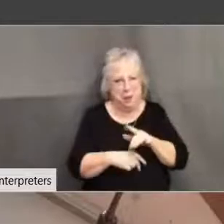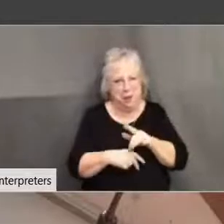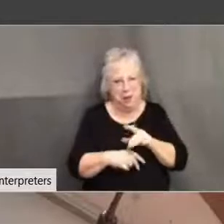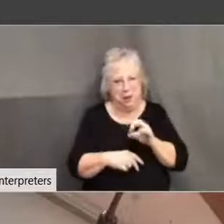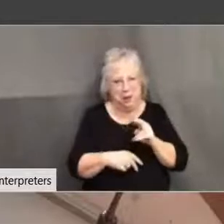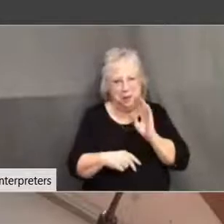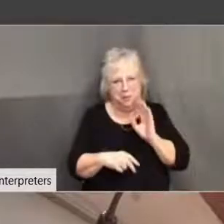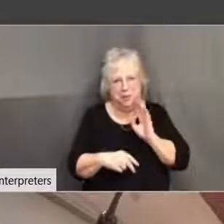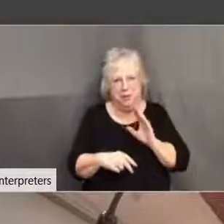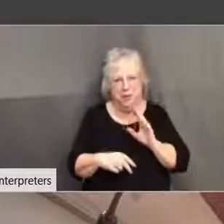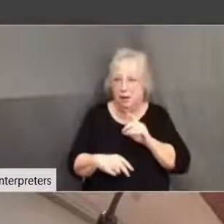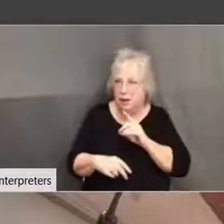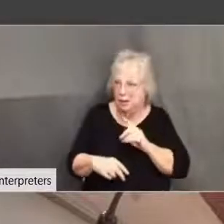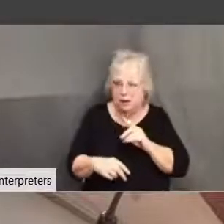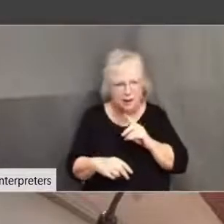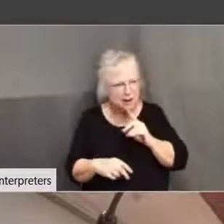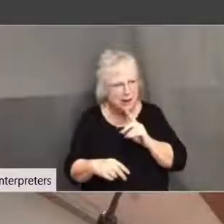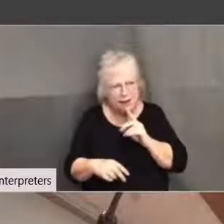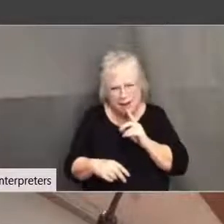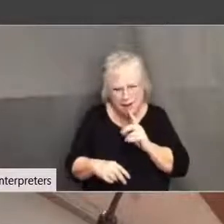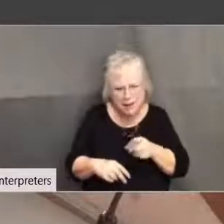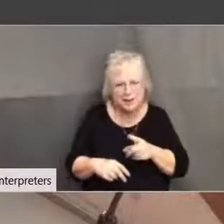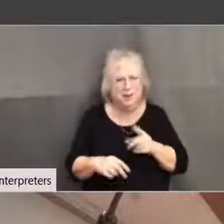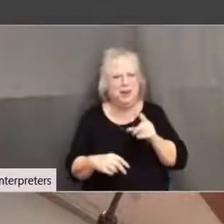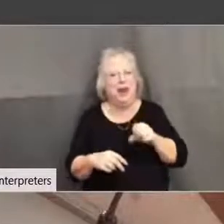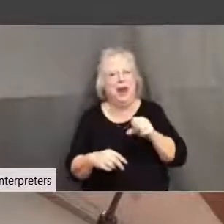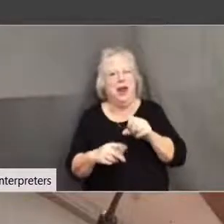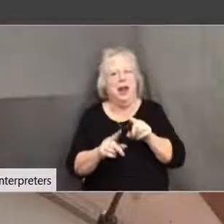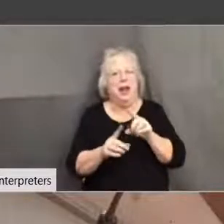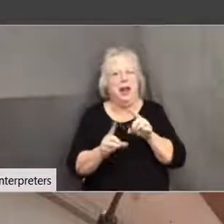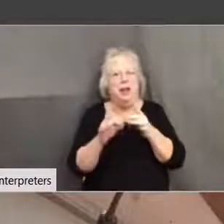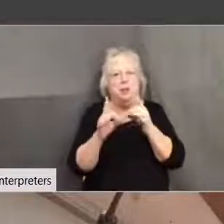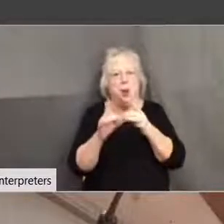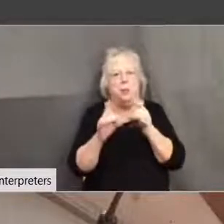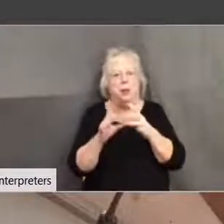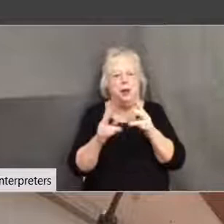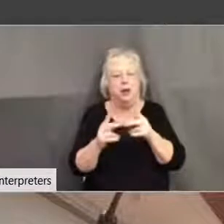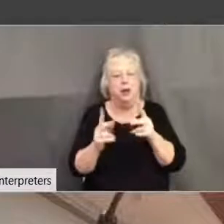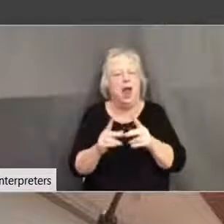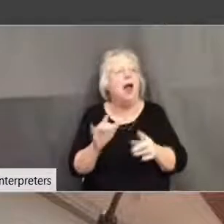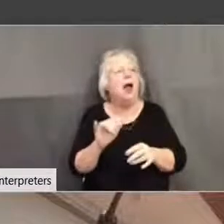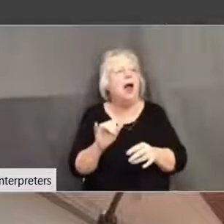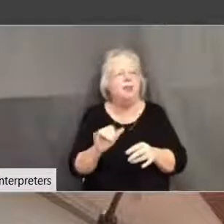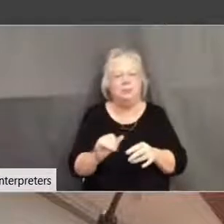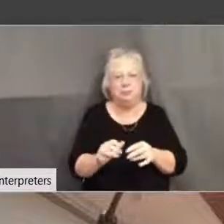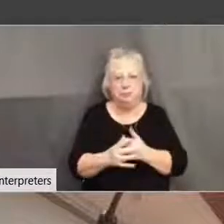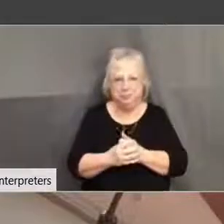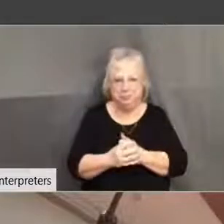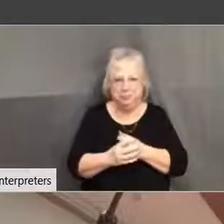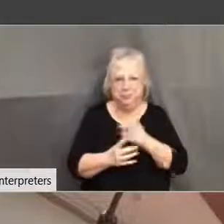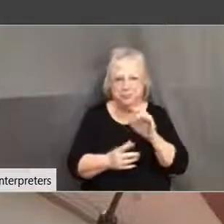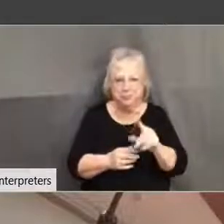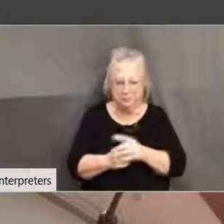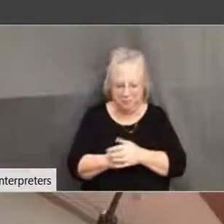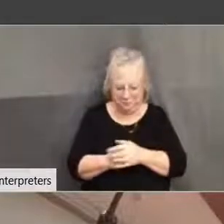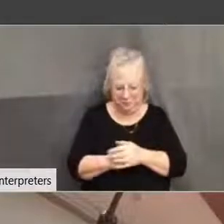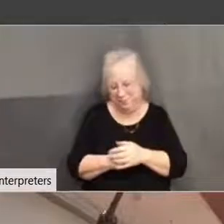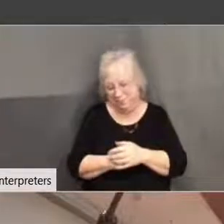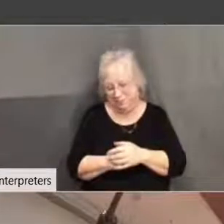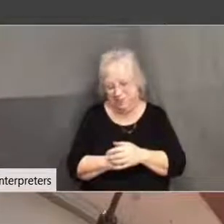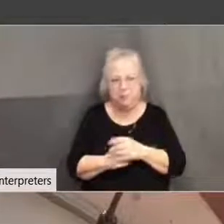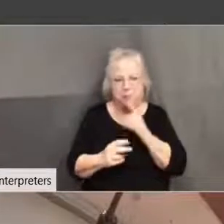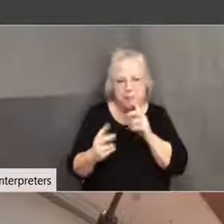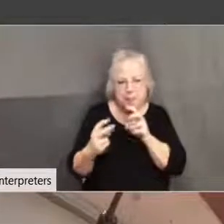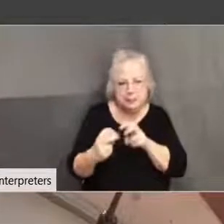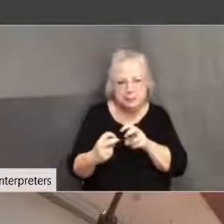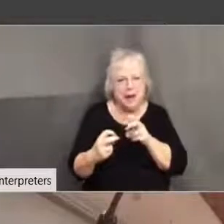did at a Starbucks location that would be undisclosed. Oh, okay. You sat me down and you gave me a